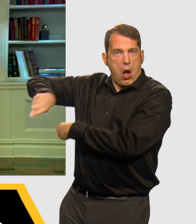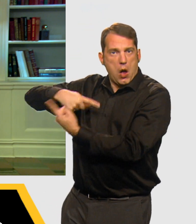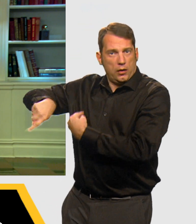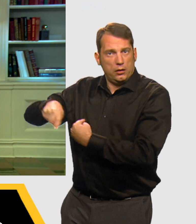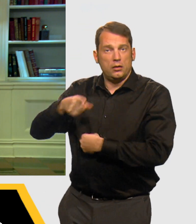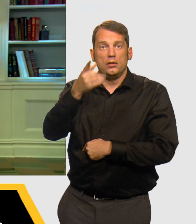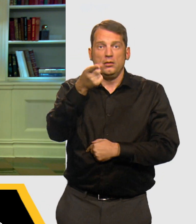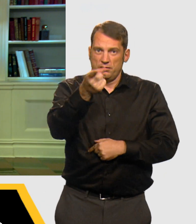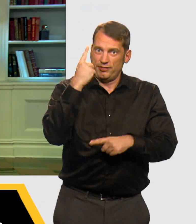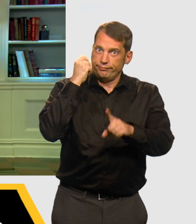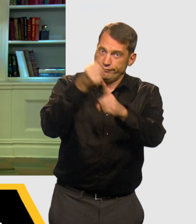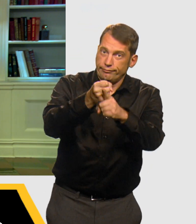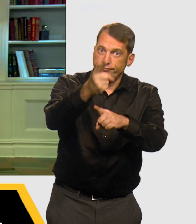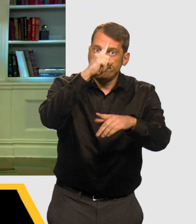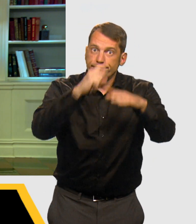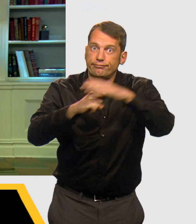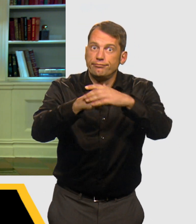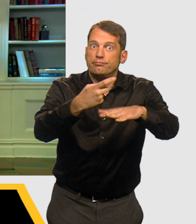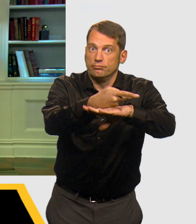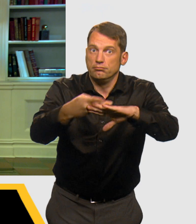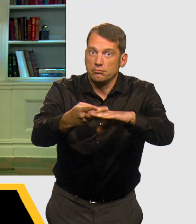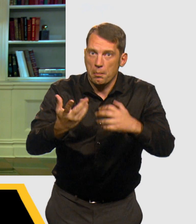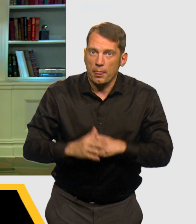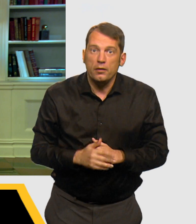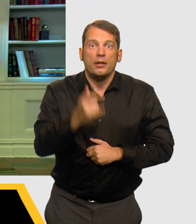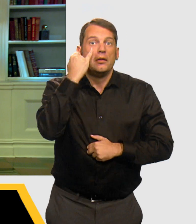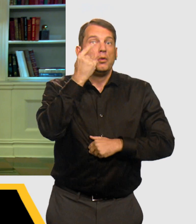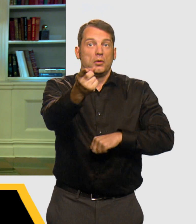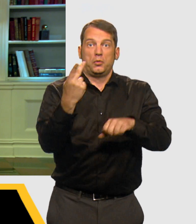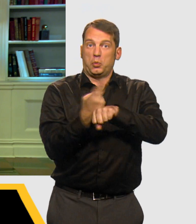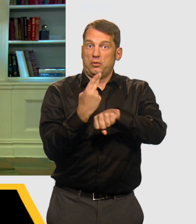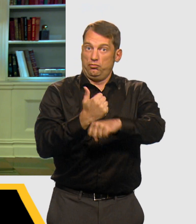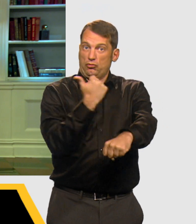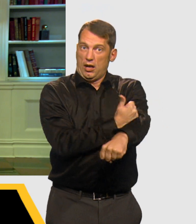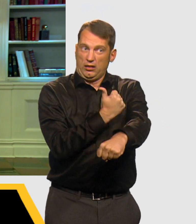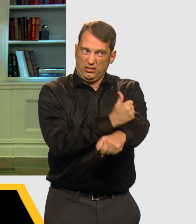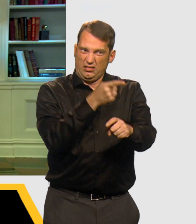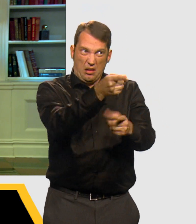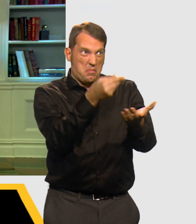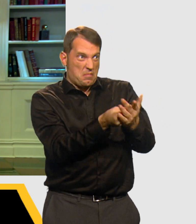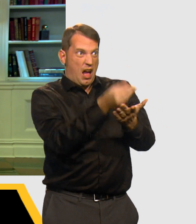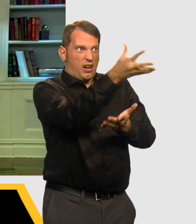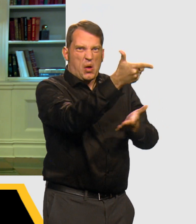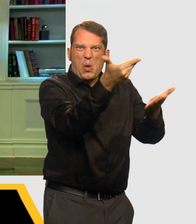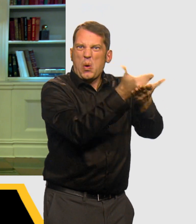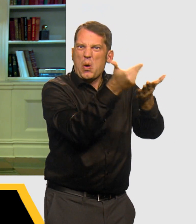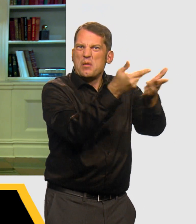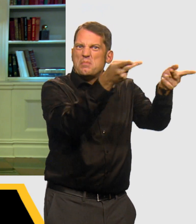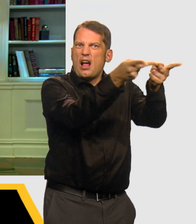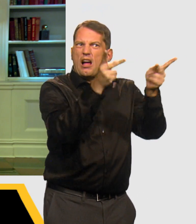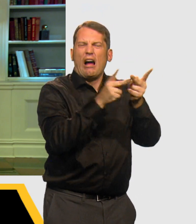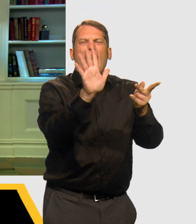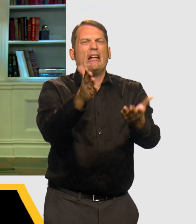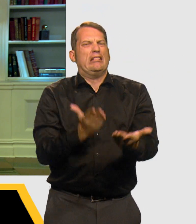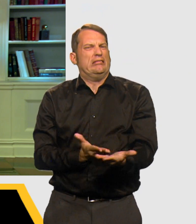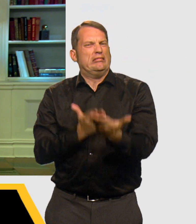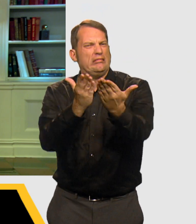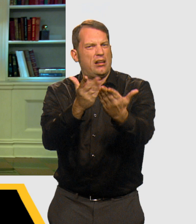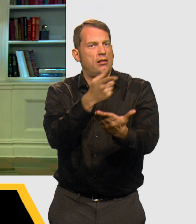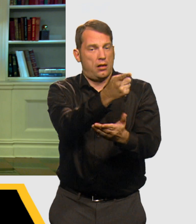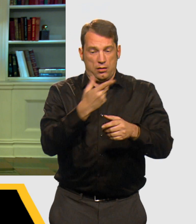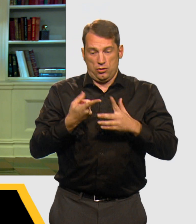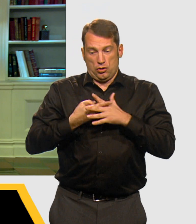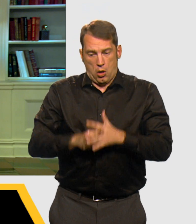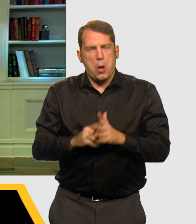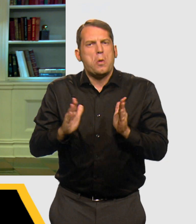to overdose. When you use a drug, especially if you bought it from a new source, start with a very